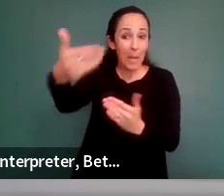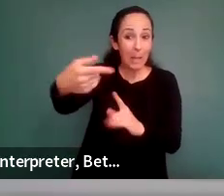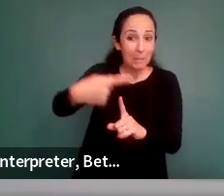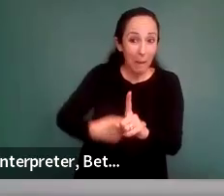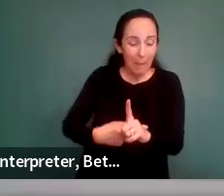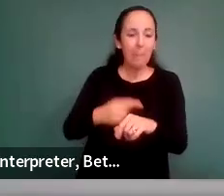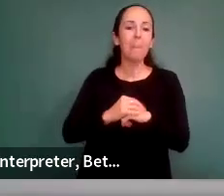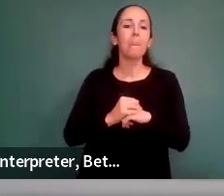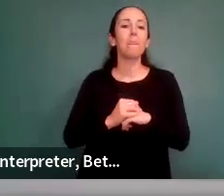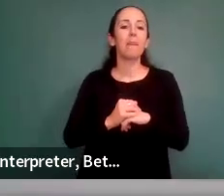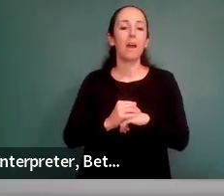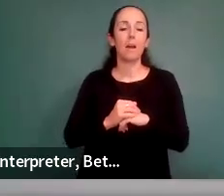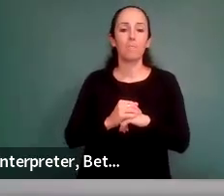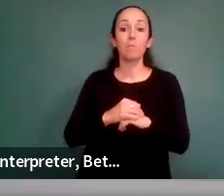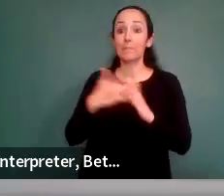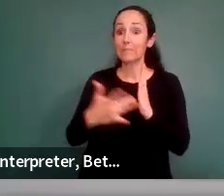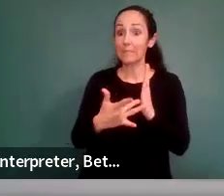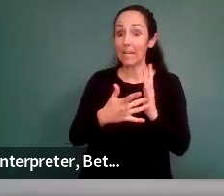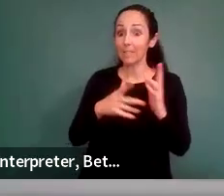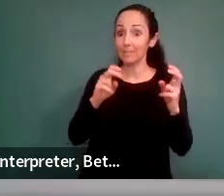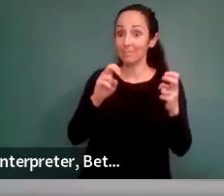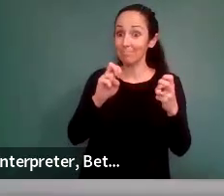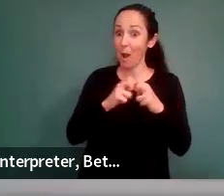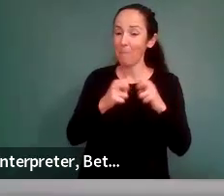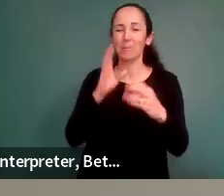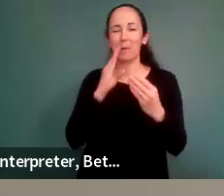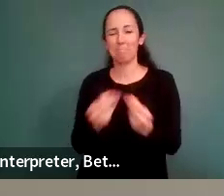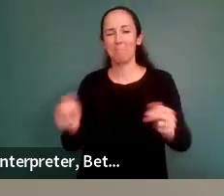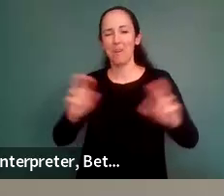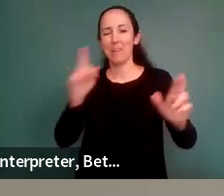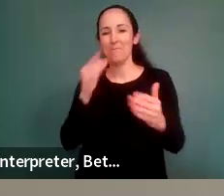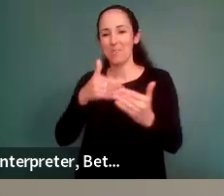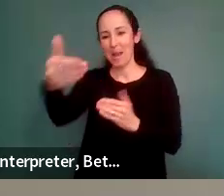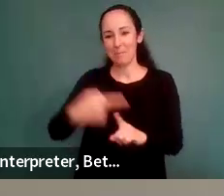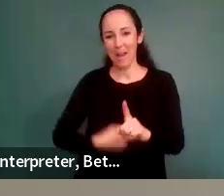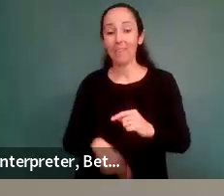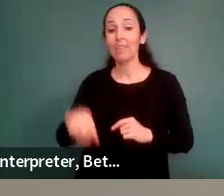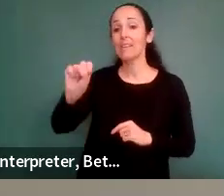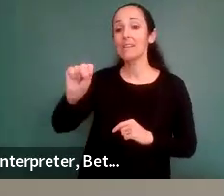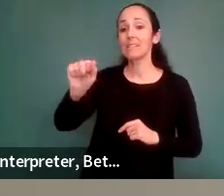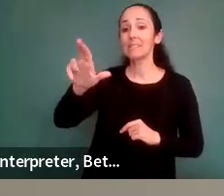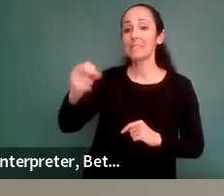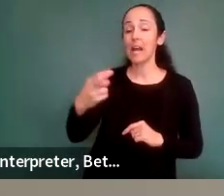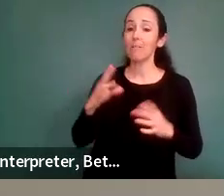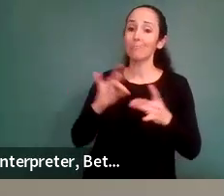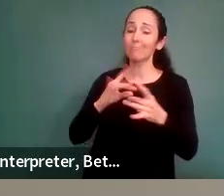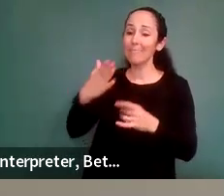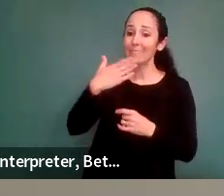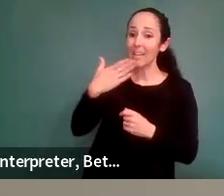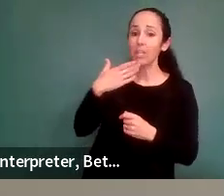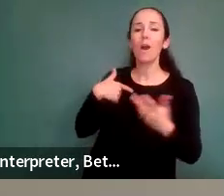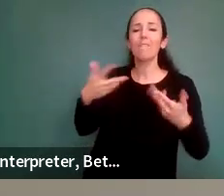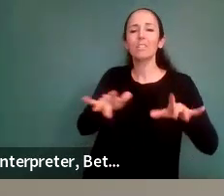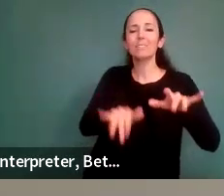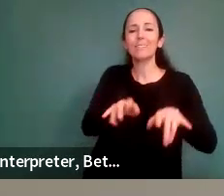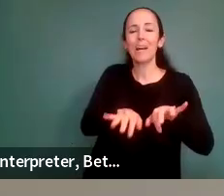make sure all tech issues are resolved by then. Thank you, everyone. Thank you, everyone. Again, I typed it in the chat, but we're going